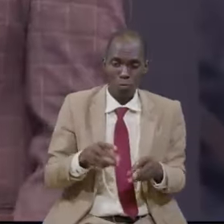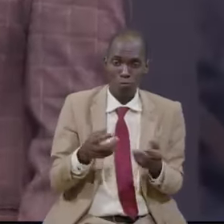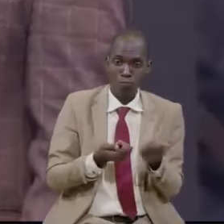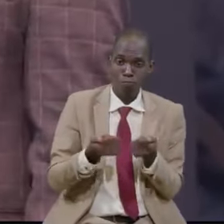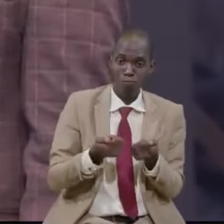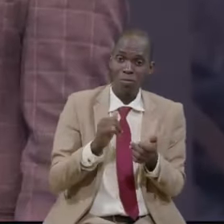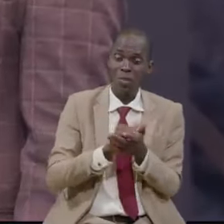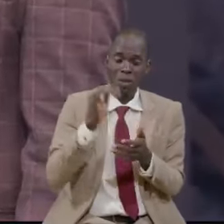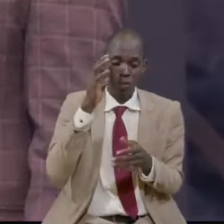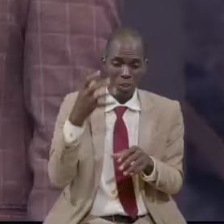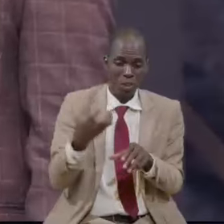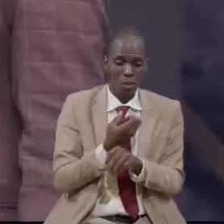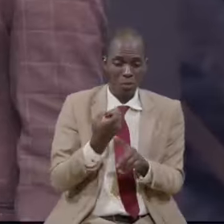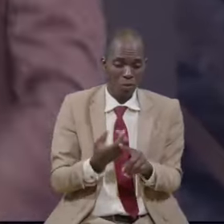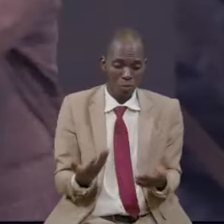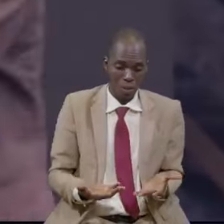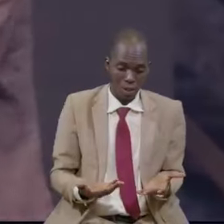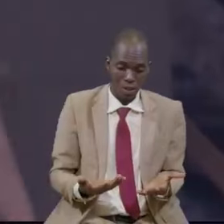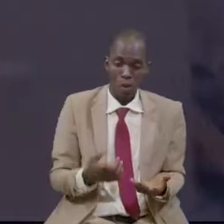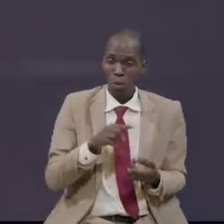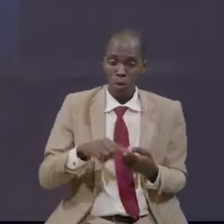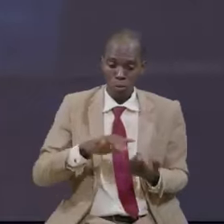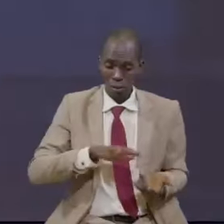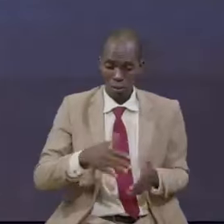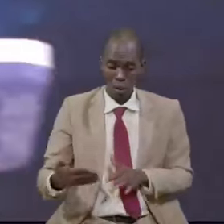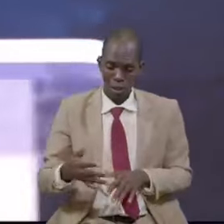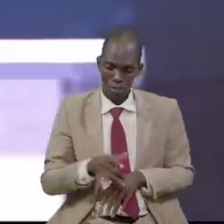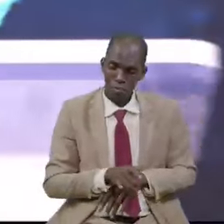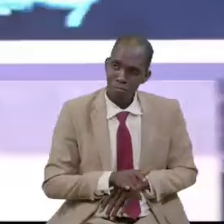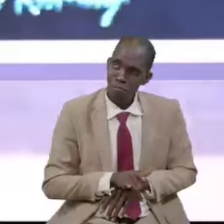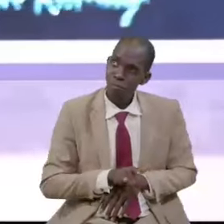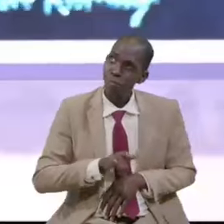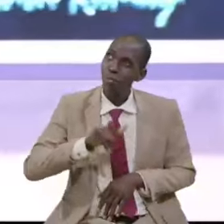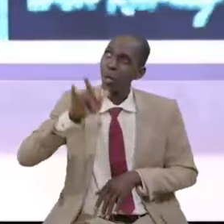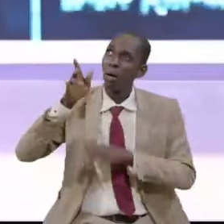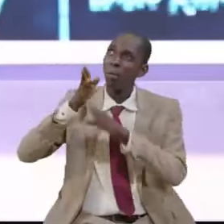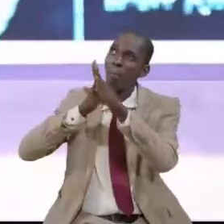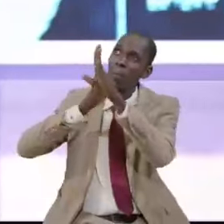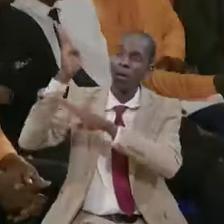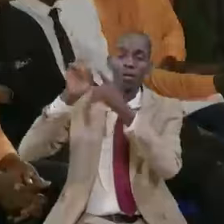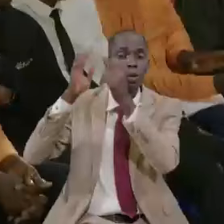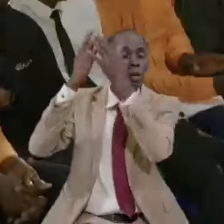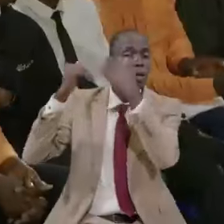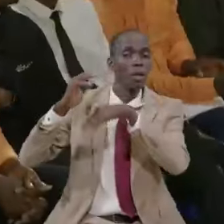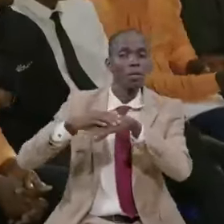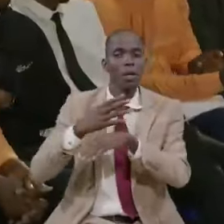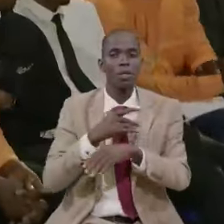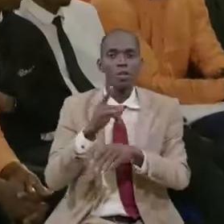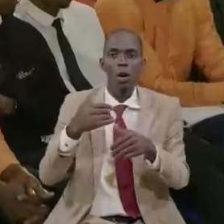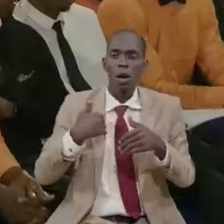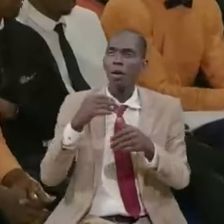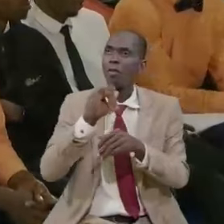go straight to heaven and have a mansion already waiting for you.